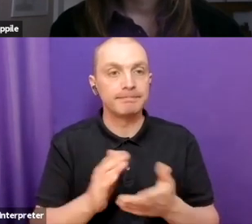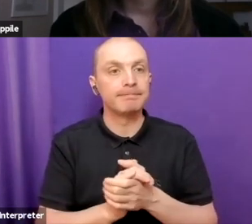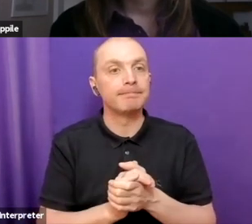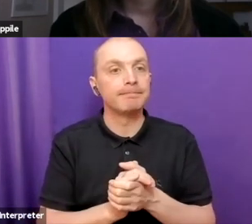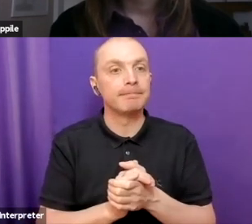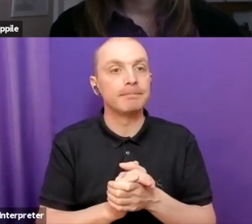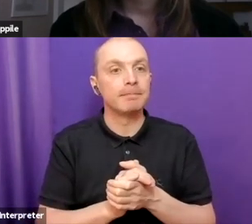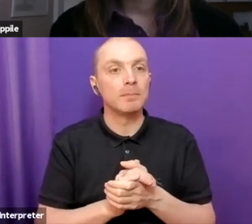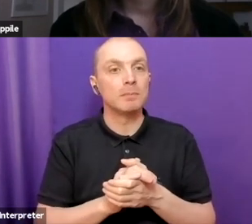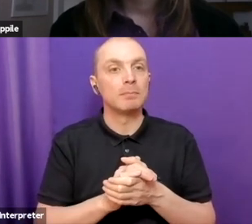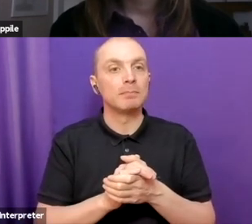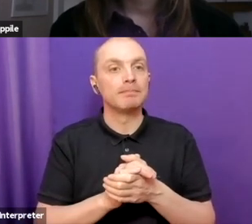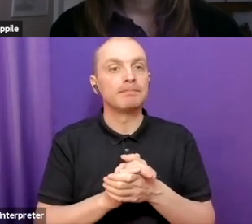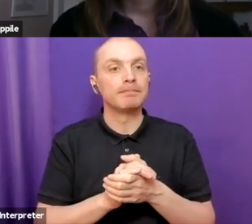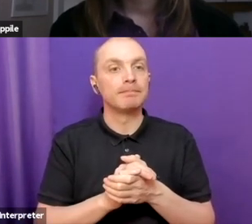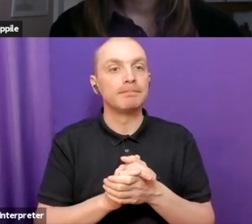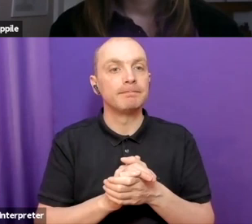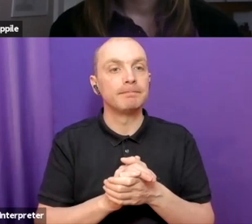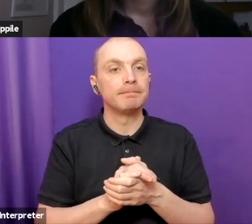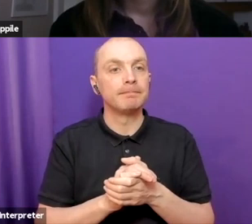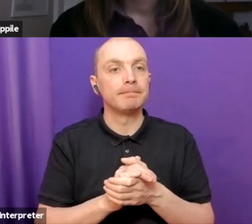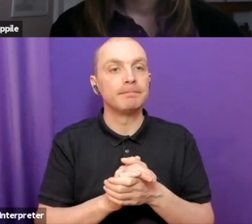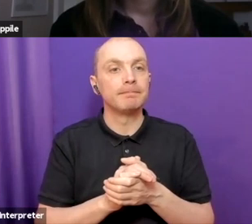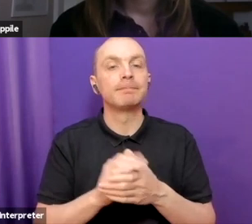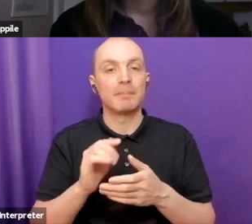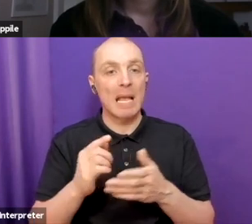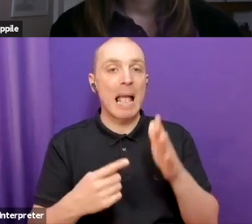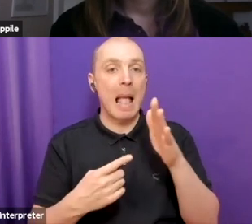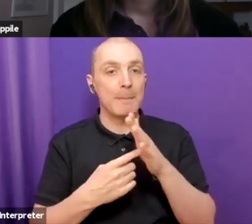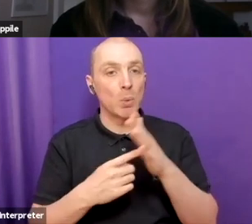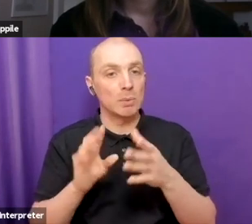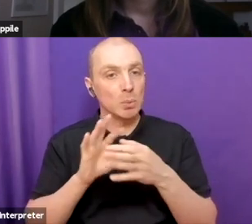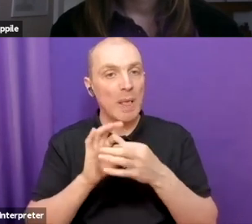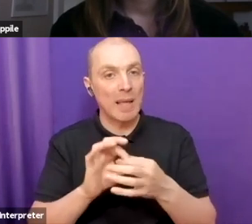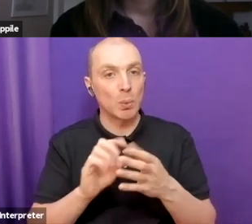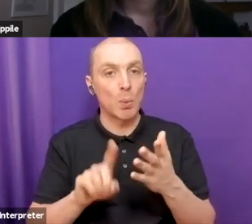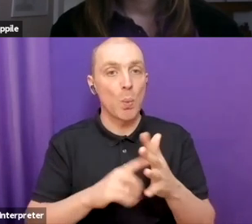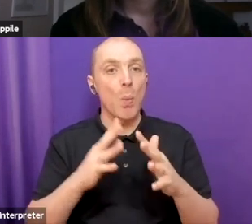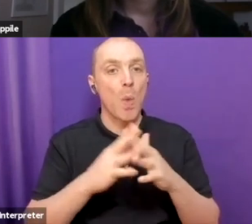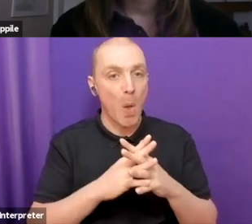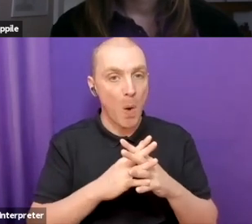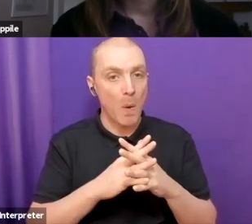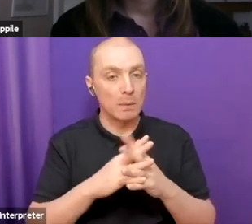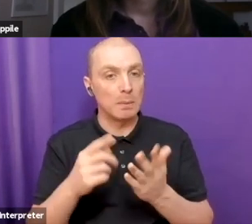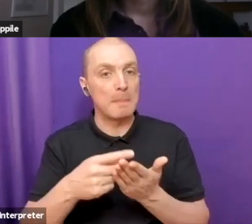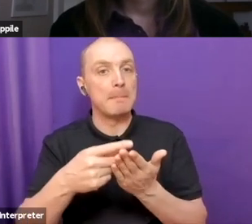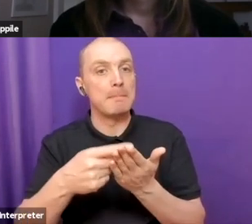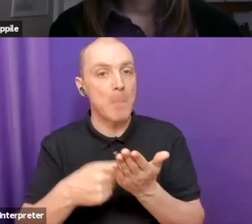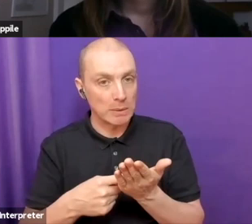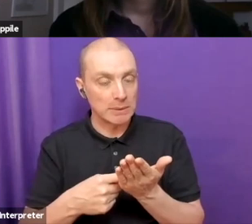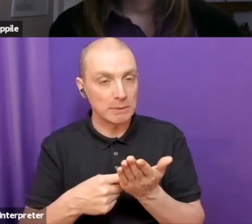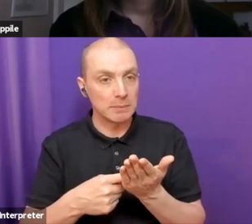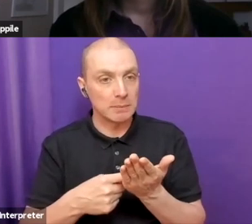is in terms of law and policy, then you start raising the specific issues that